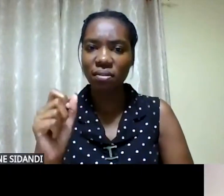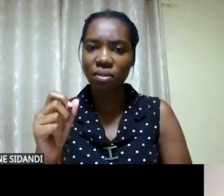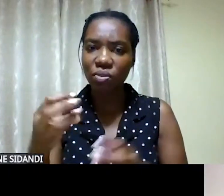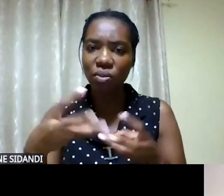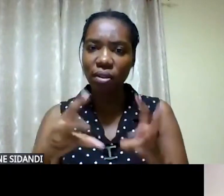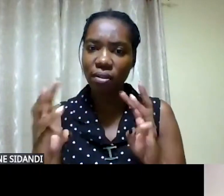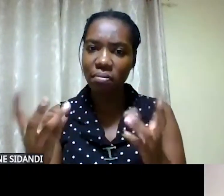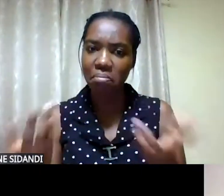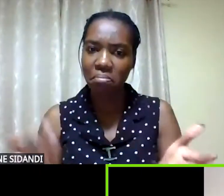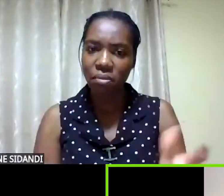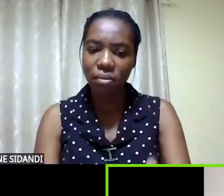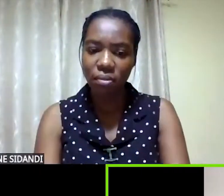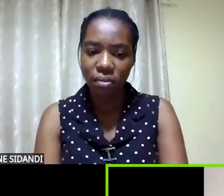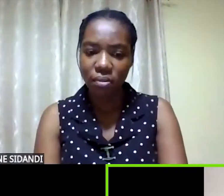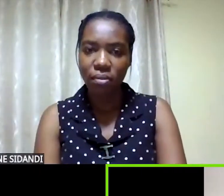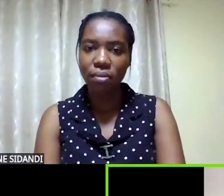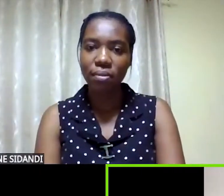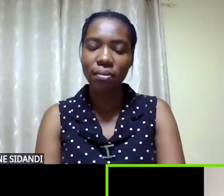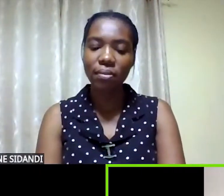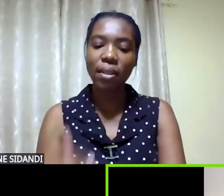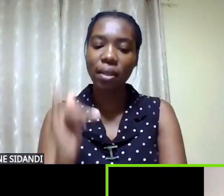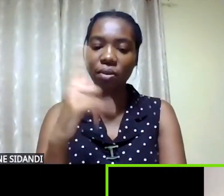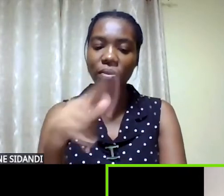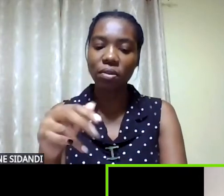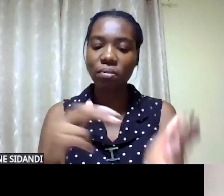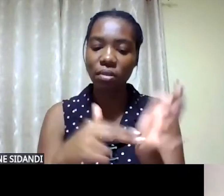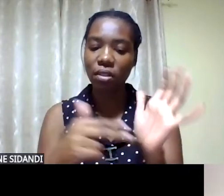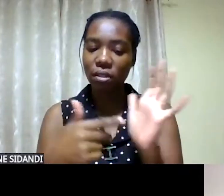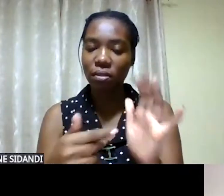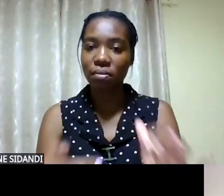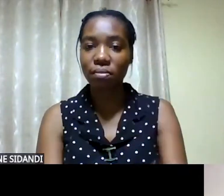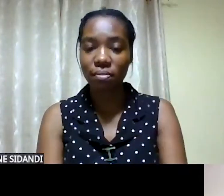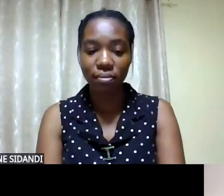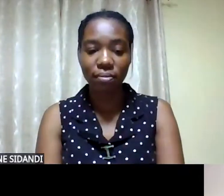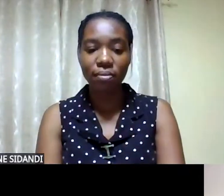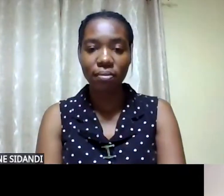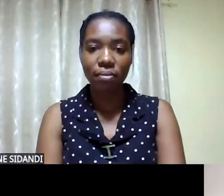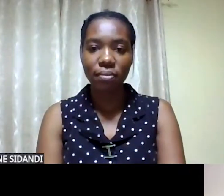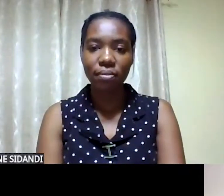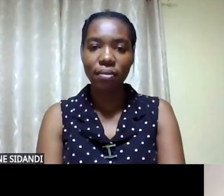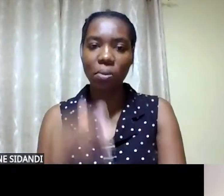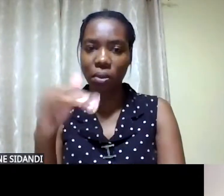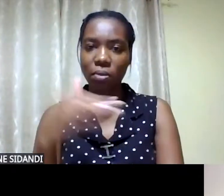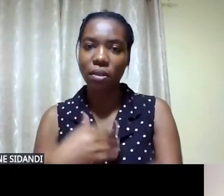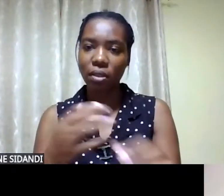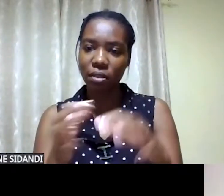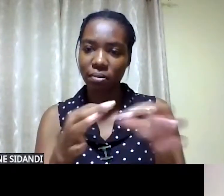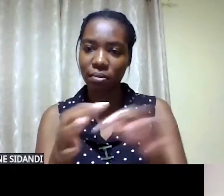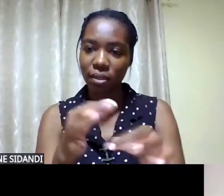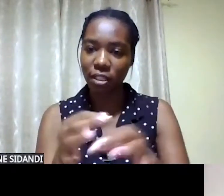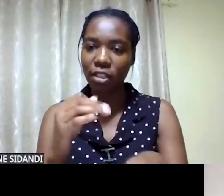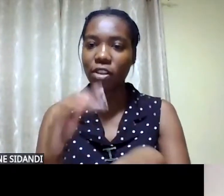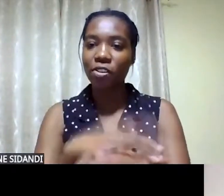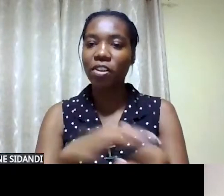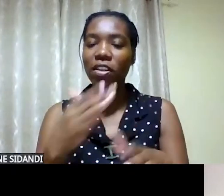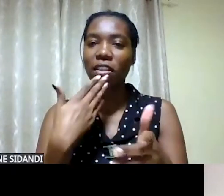Mm-hmm. I think that is what he means by Hi, good key. evening. Yes, let me just explain. Hi, good evening. Thank you so much,